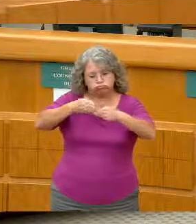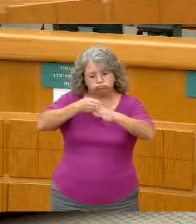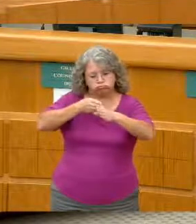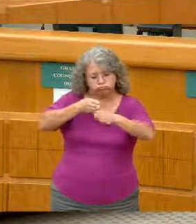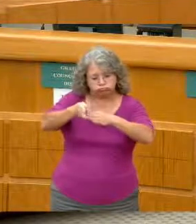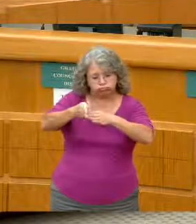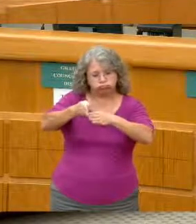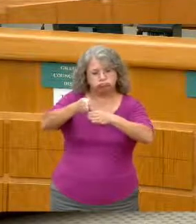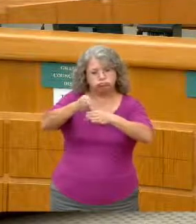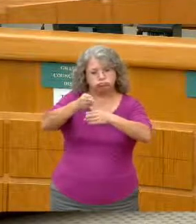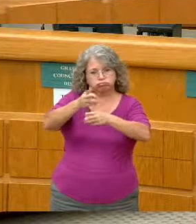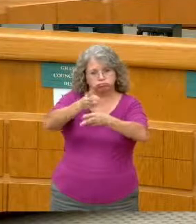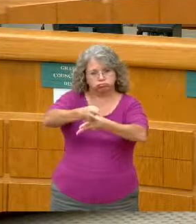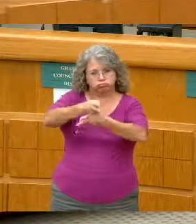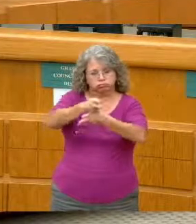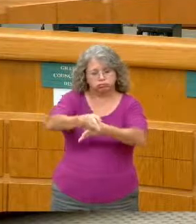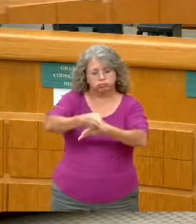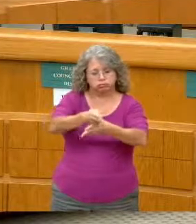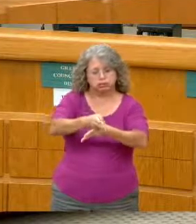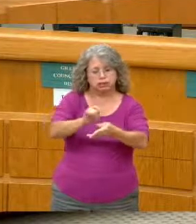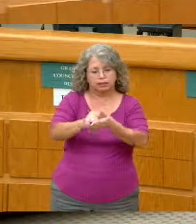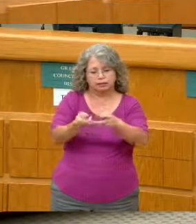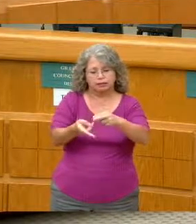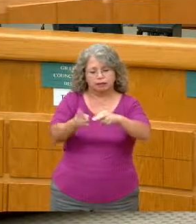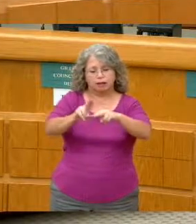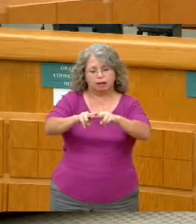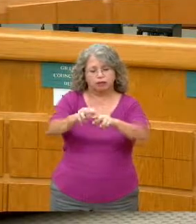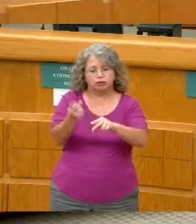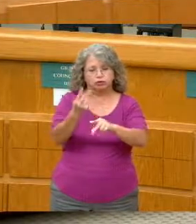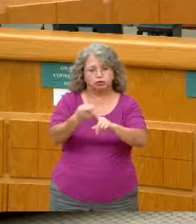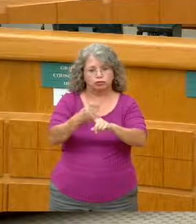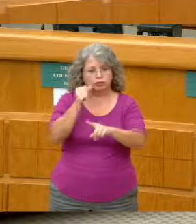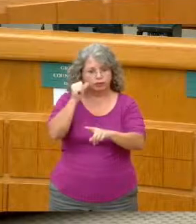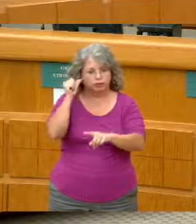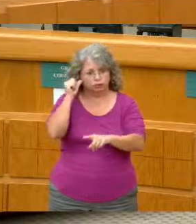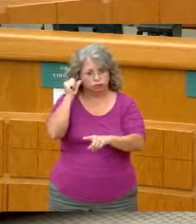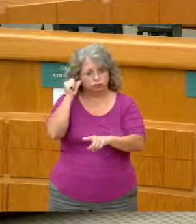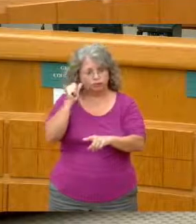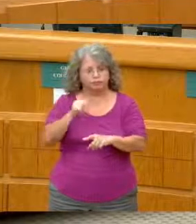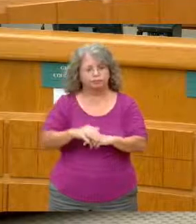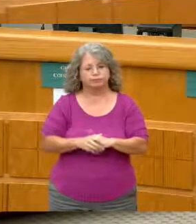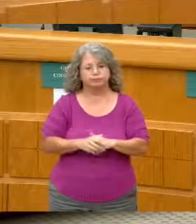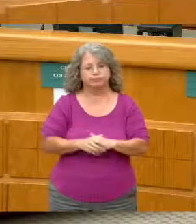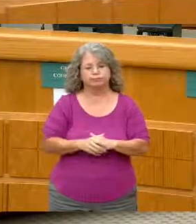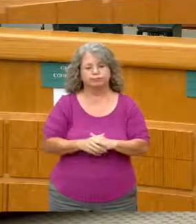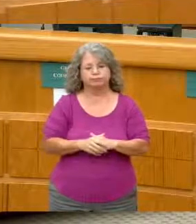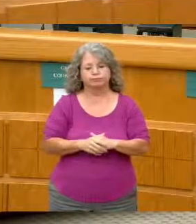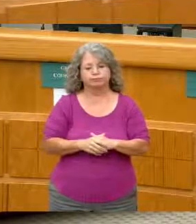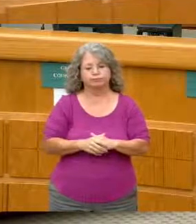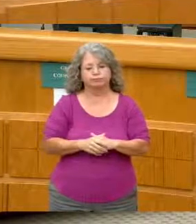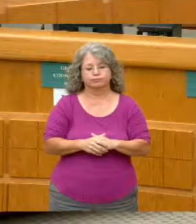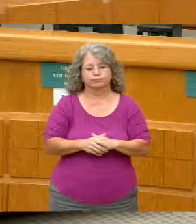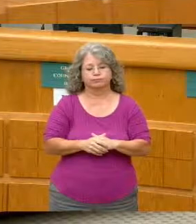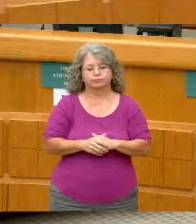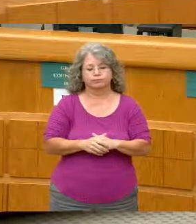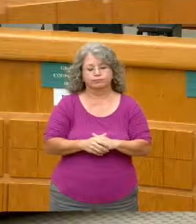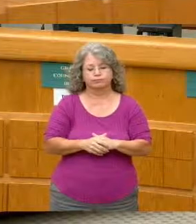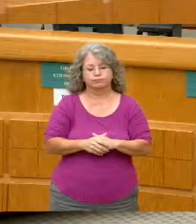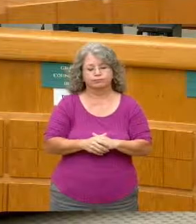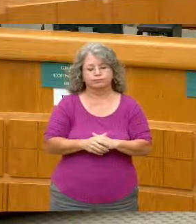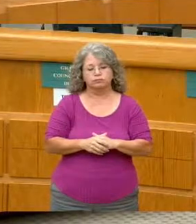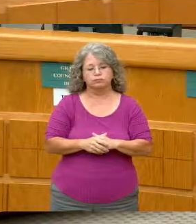so 79 in intensive care, and that is an increase of 2 from yesterday, where we had 77 in